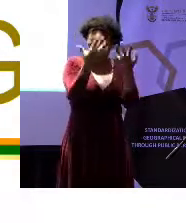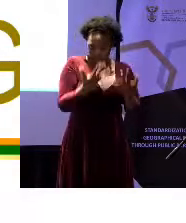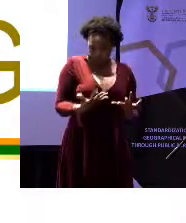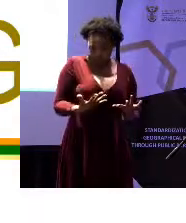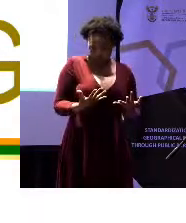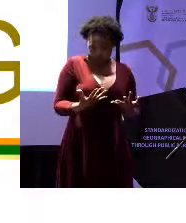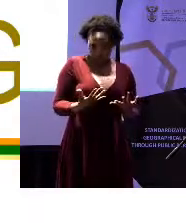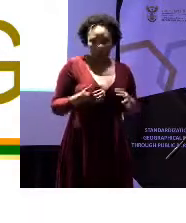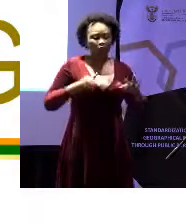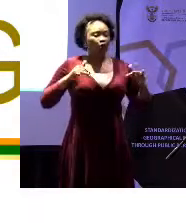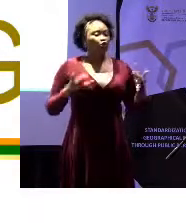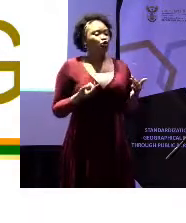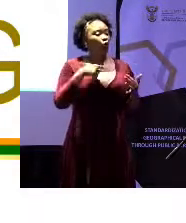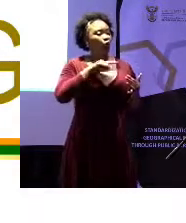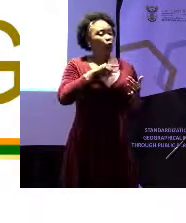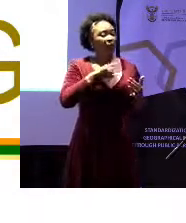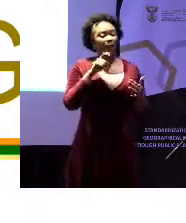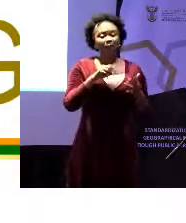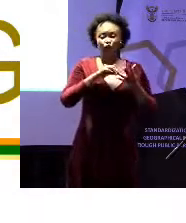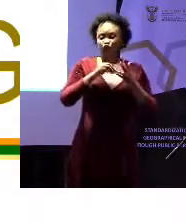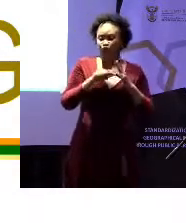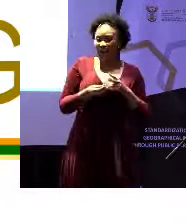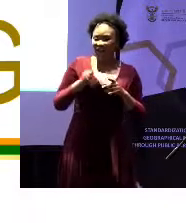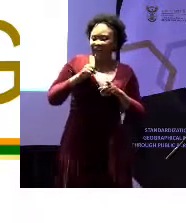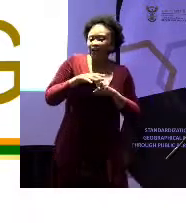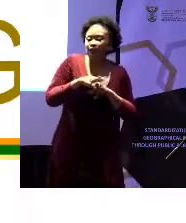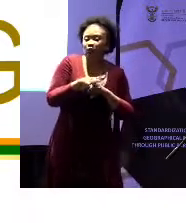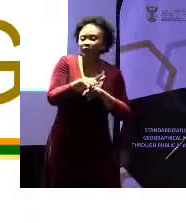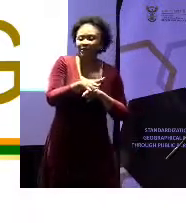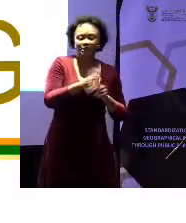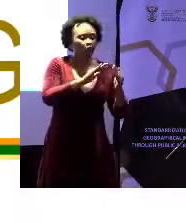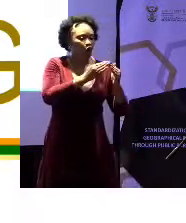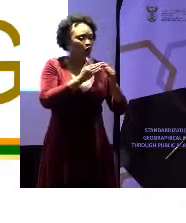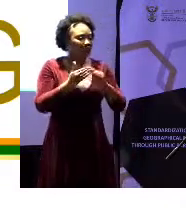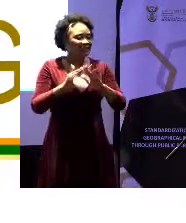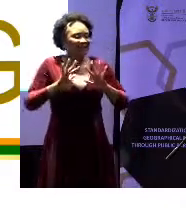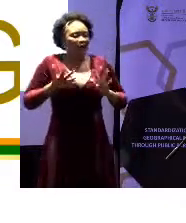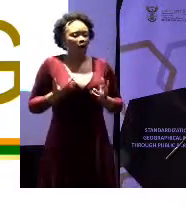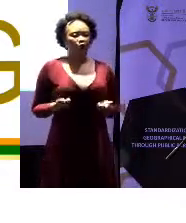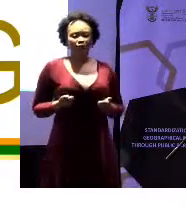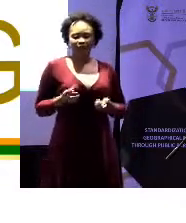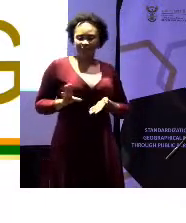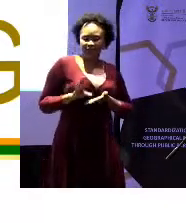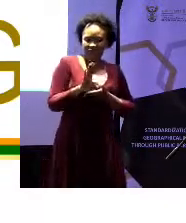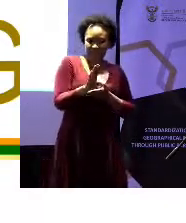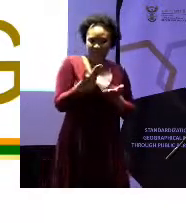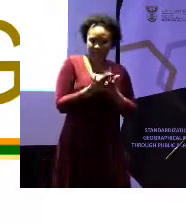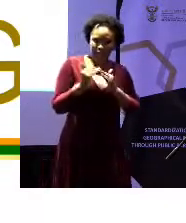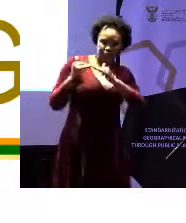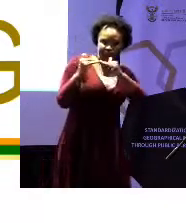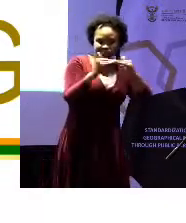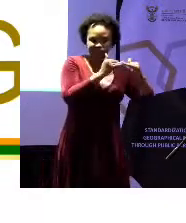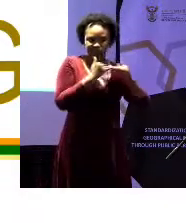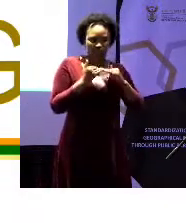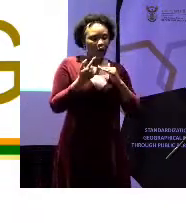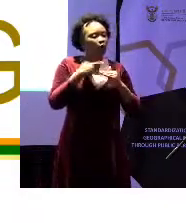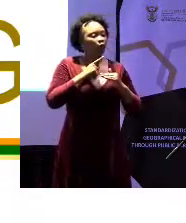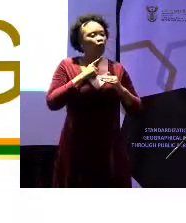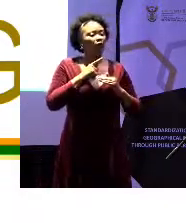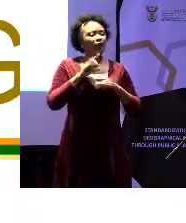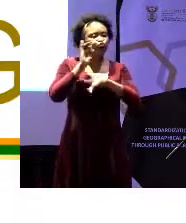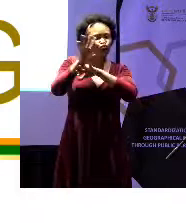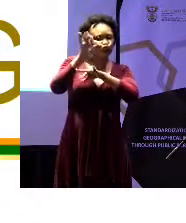ours then is to try and influence how these committees can be funded on par. We've made a recommendation to the department